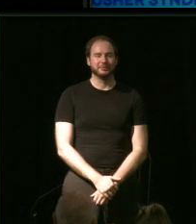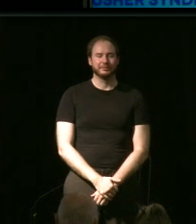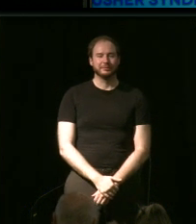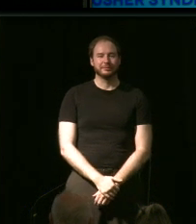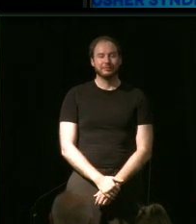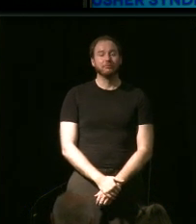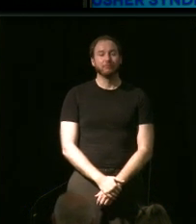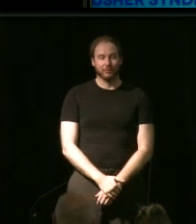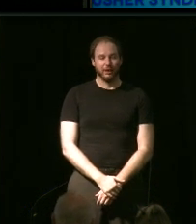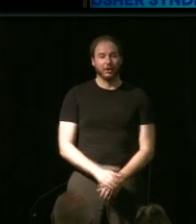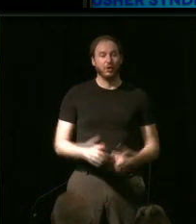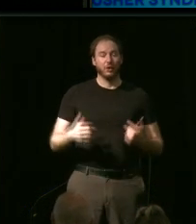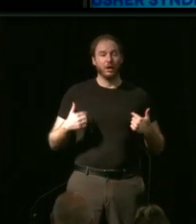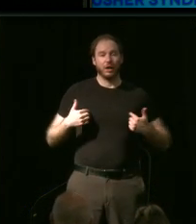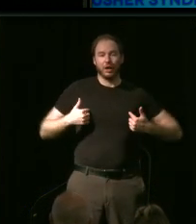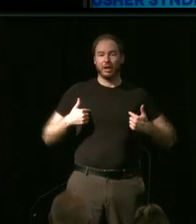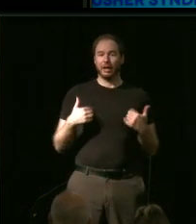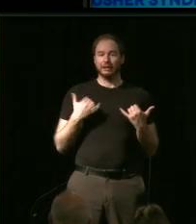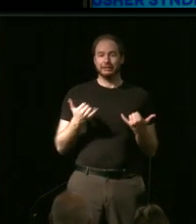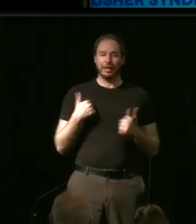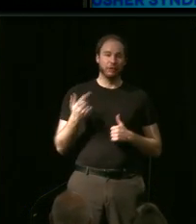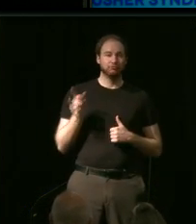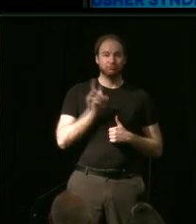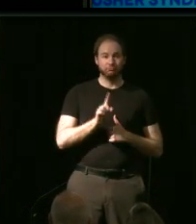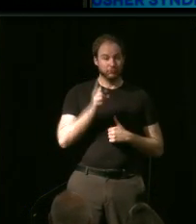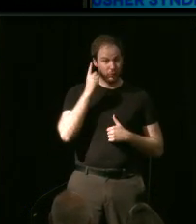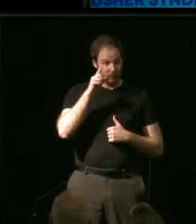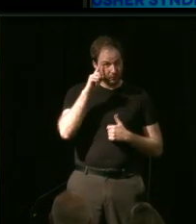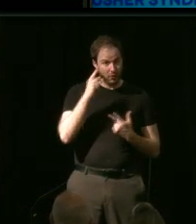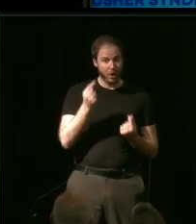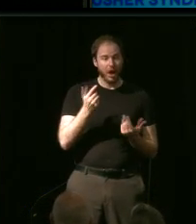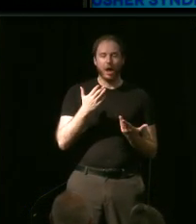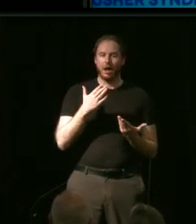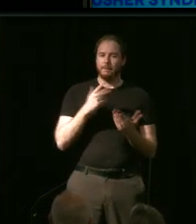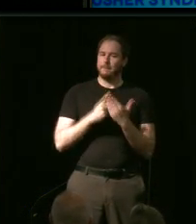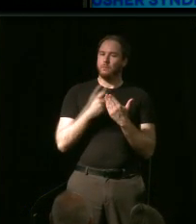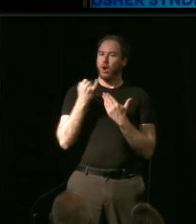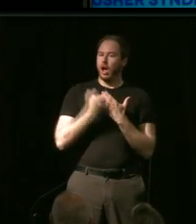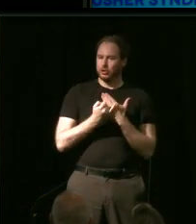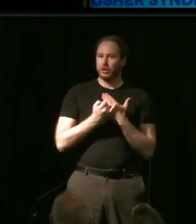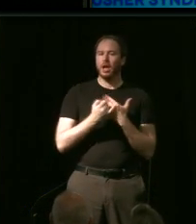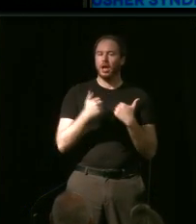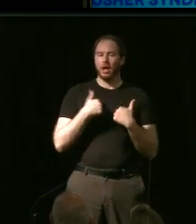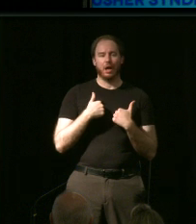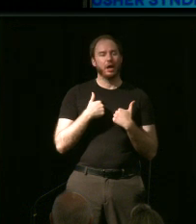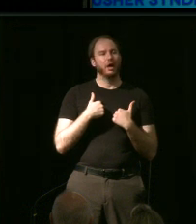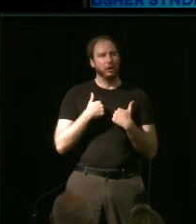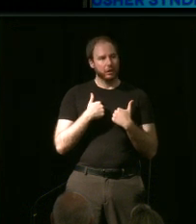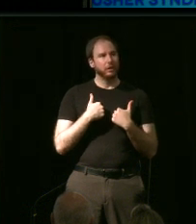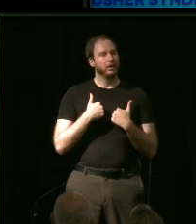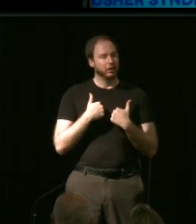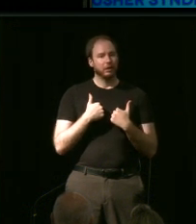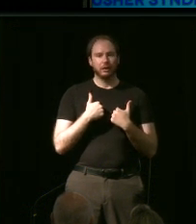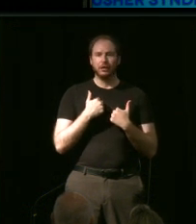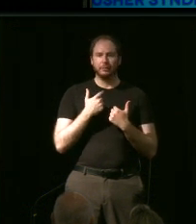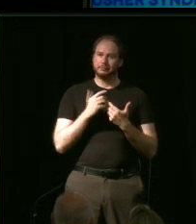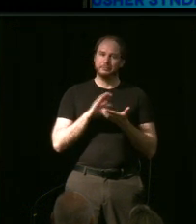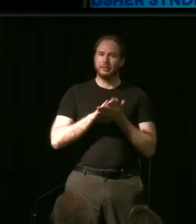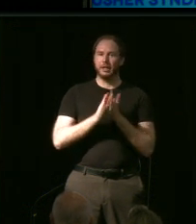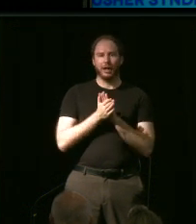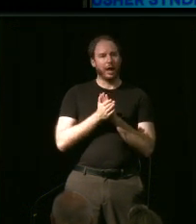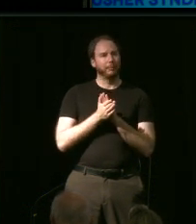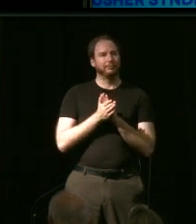So I get to talk today about a project that for me has really become kind of a full